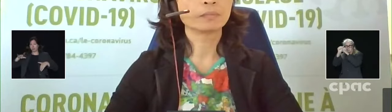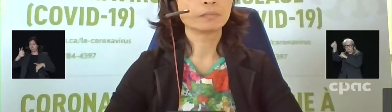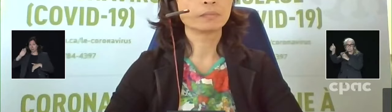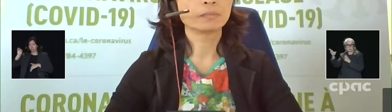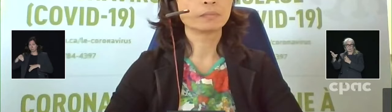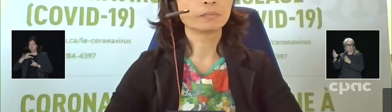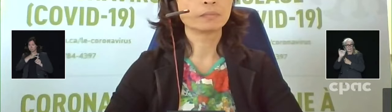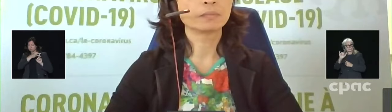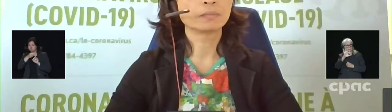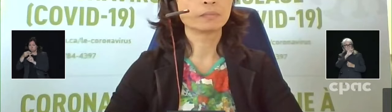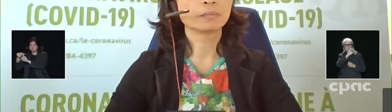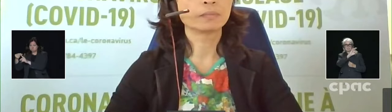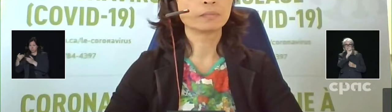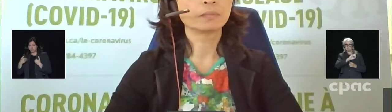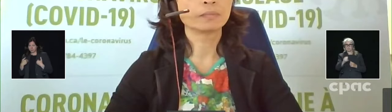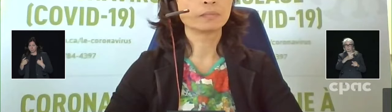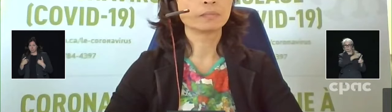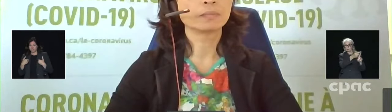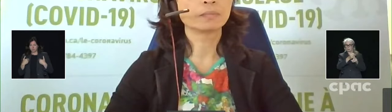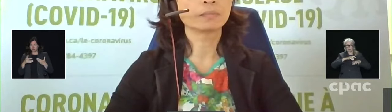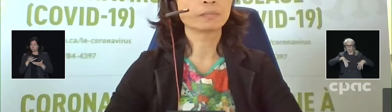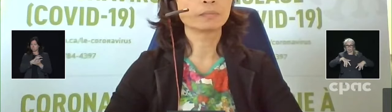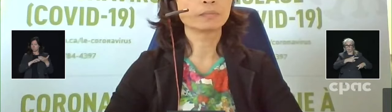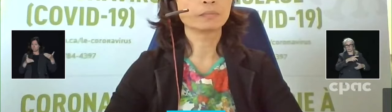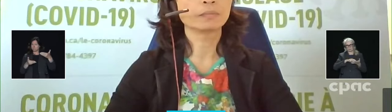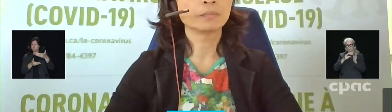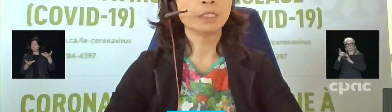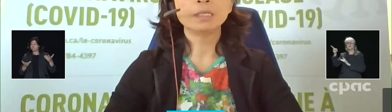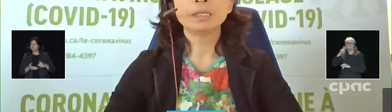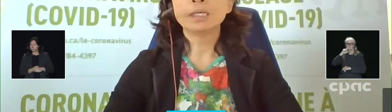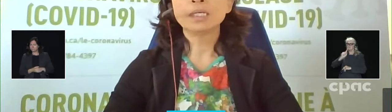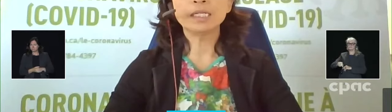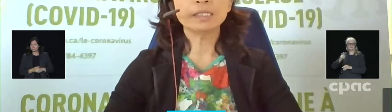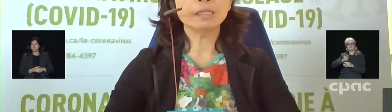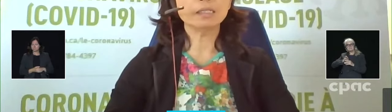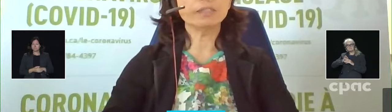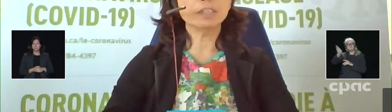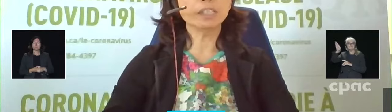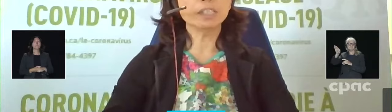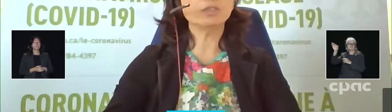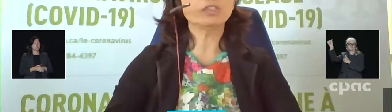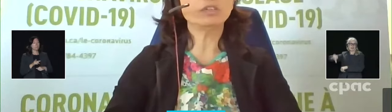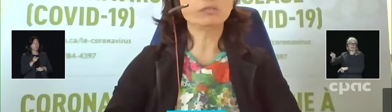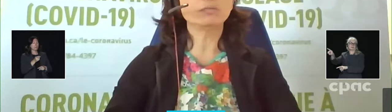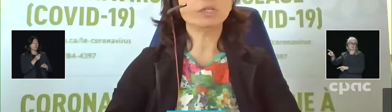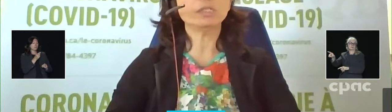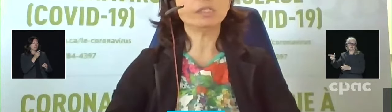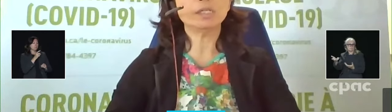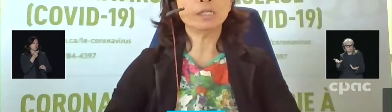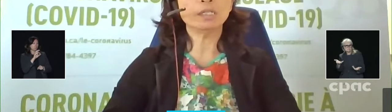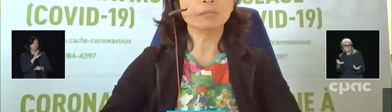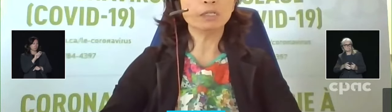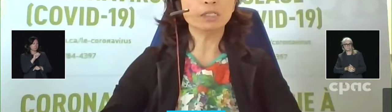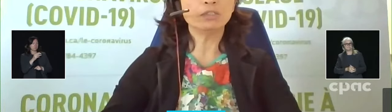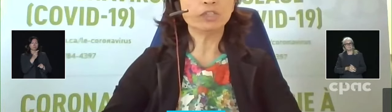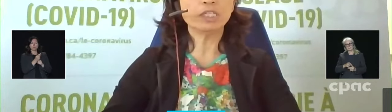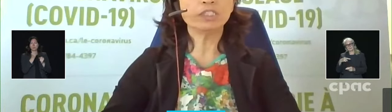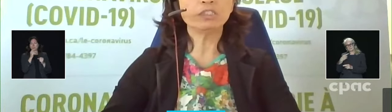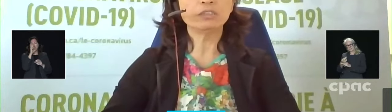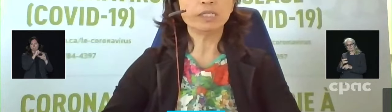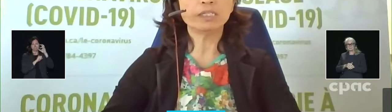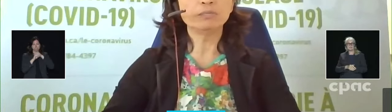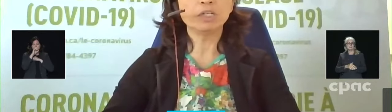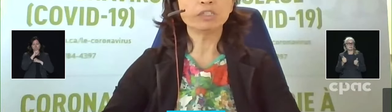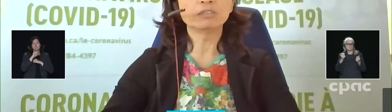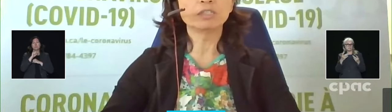this slide is talking about? Mm-hmm. Yeah, there's a lot of different assumptions. So what the modelers try